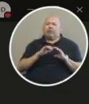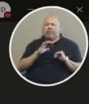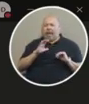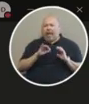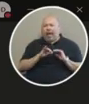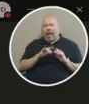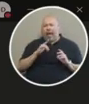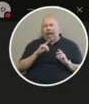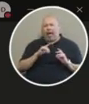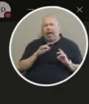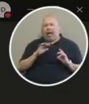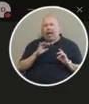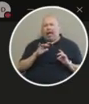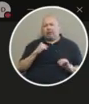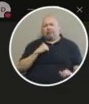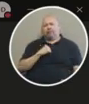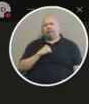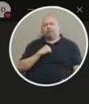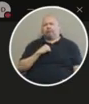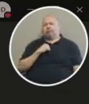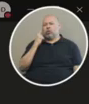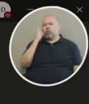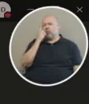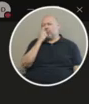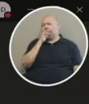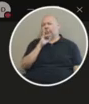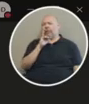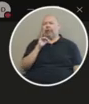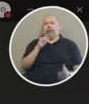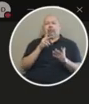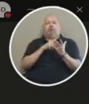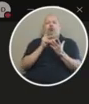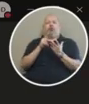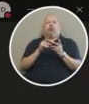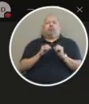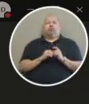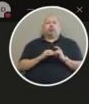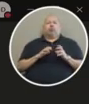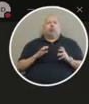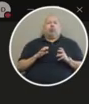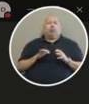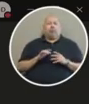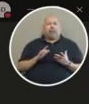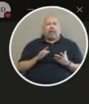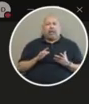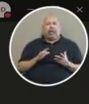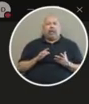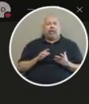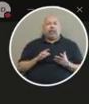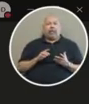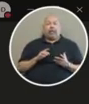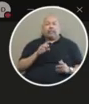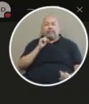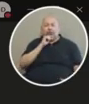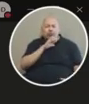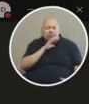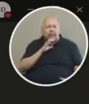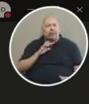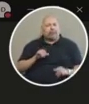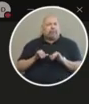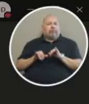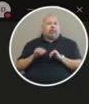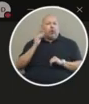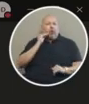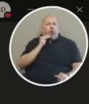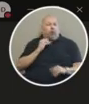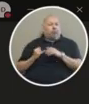how we're looking at, expanding programs for like shut-in seniors. I know that the